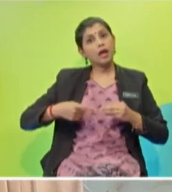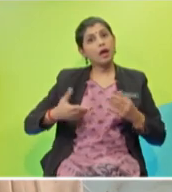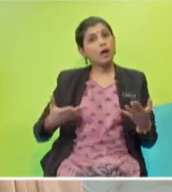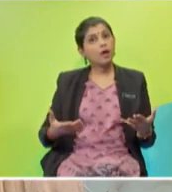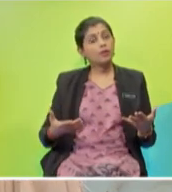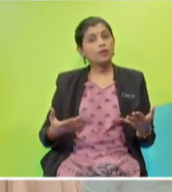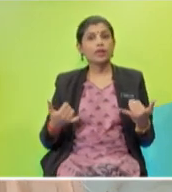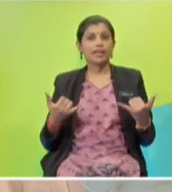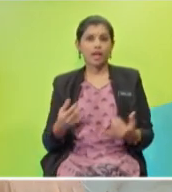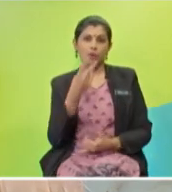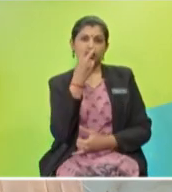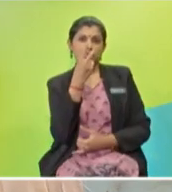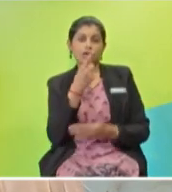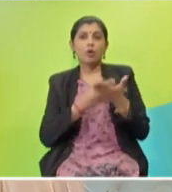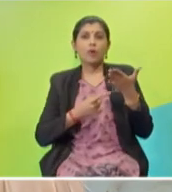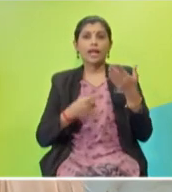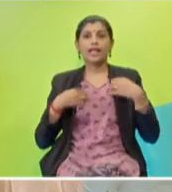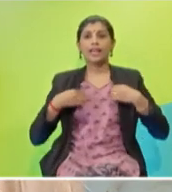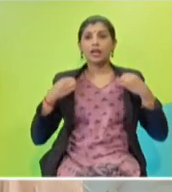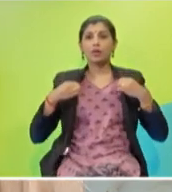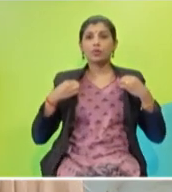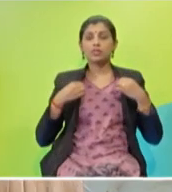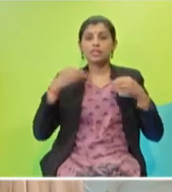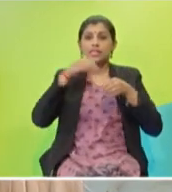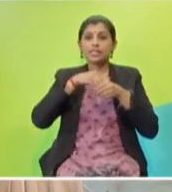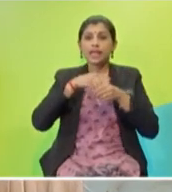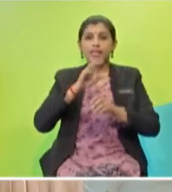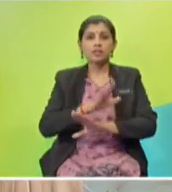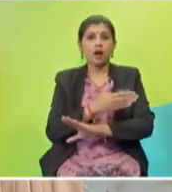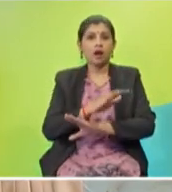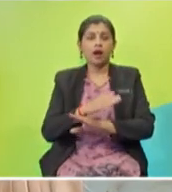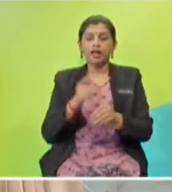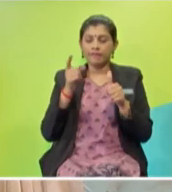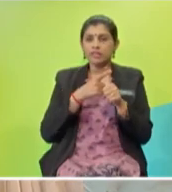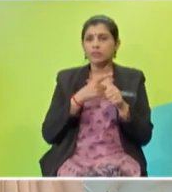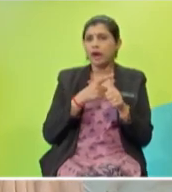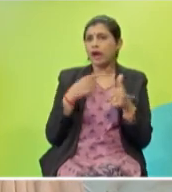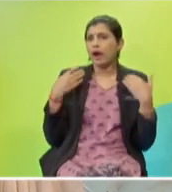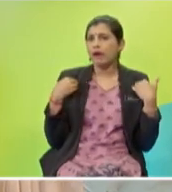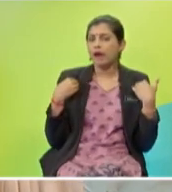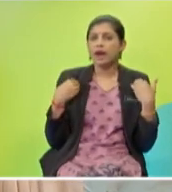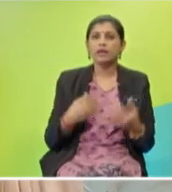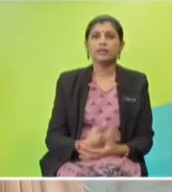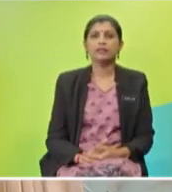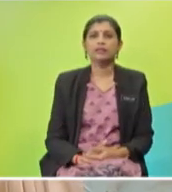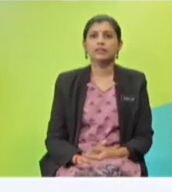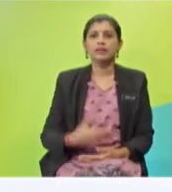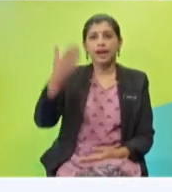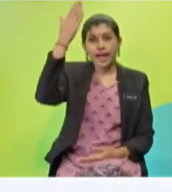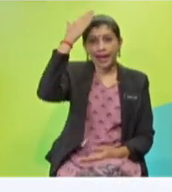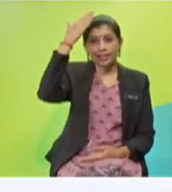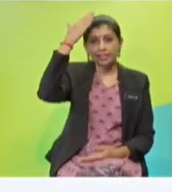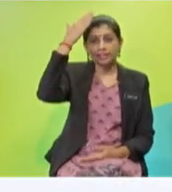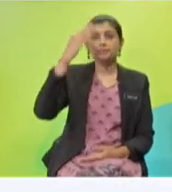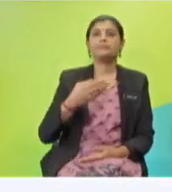the clothes mentioned in the song. Okay. So what do we have here? We have the word hat and a blouse.